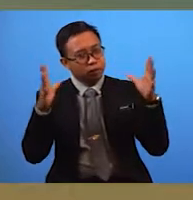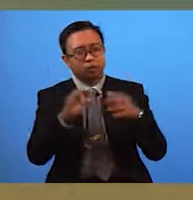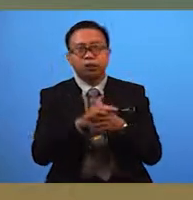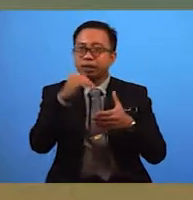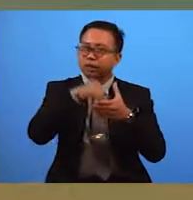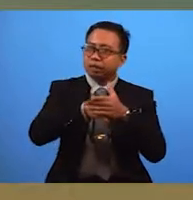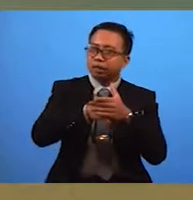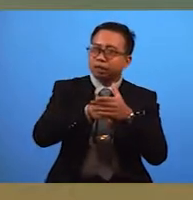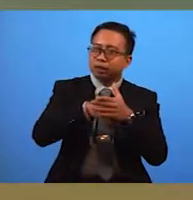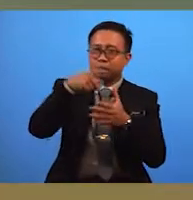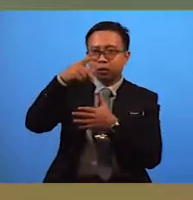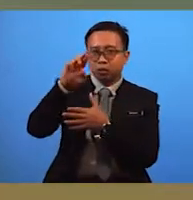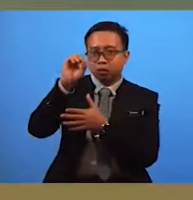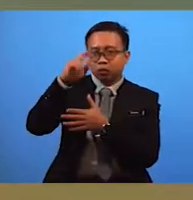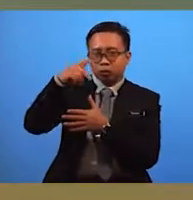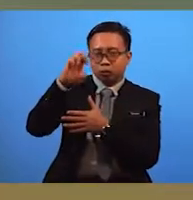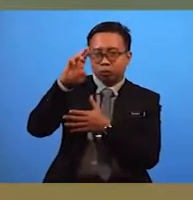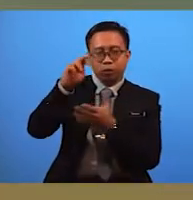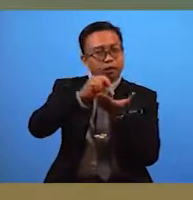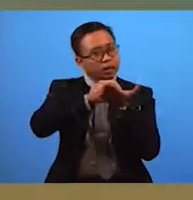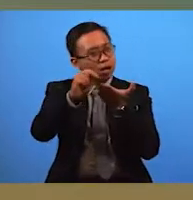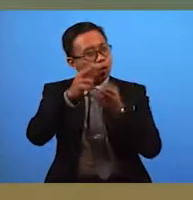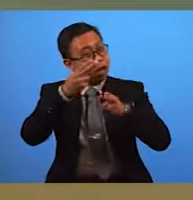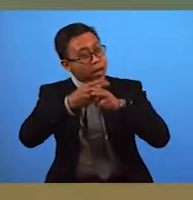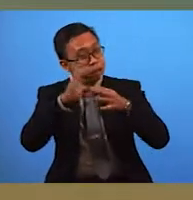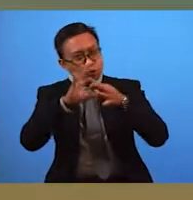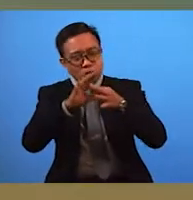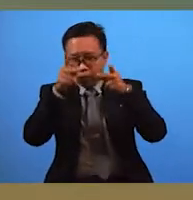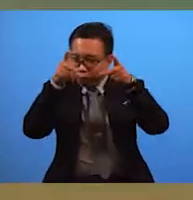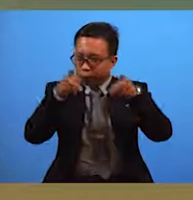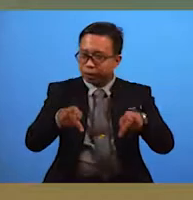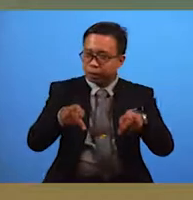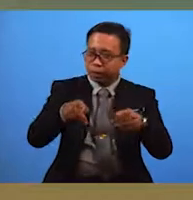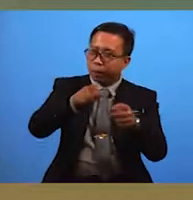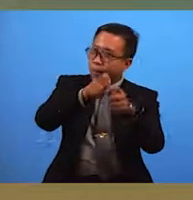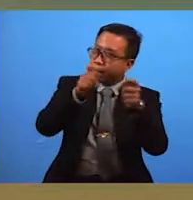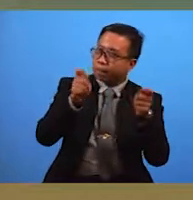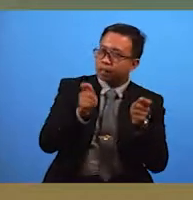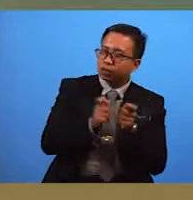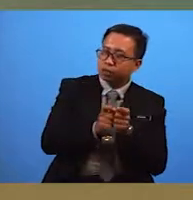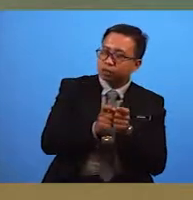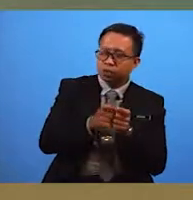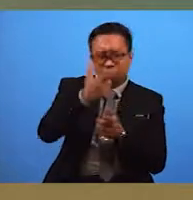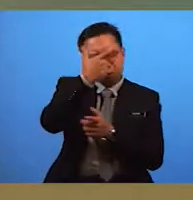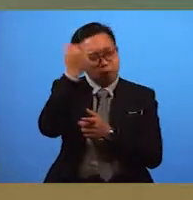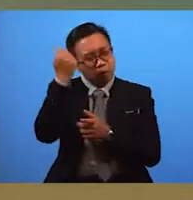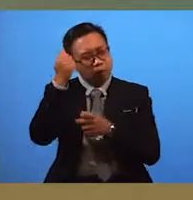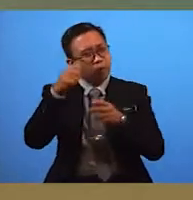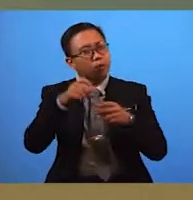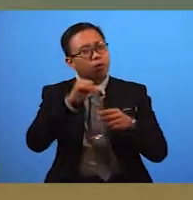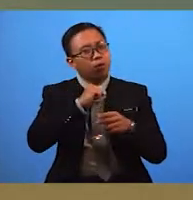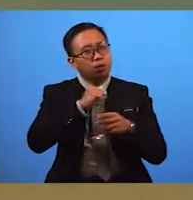in proper nouns like names of people and places, and not forgetting personal